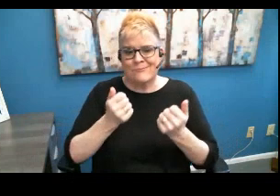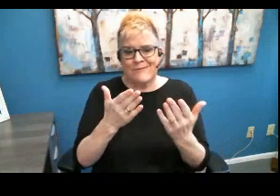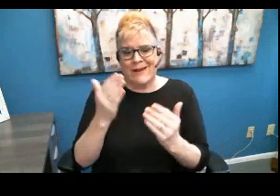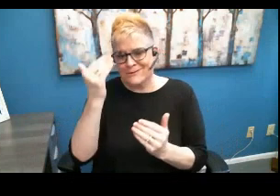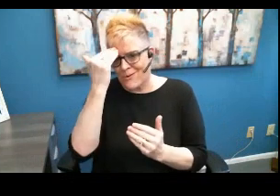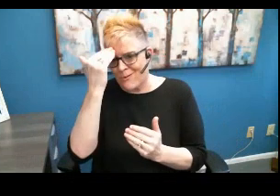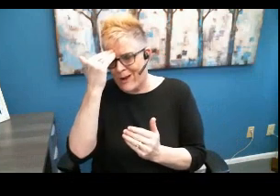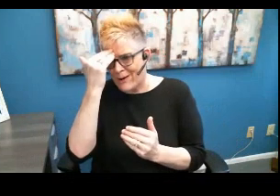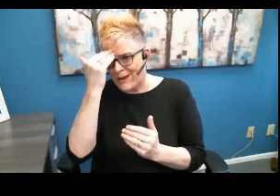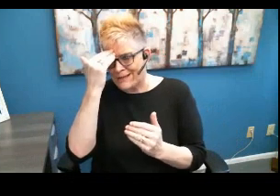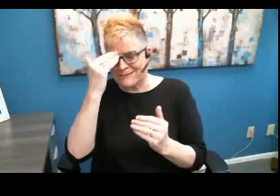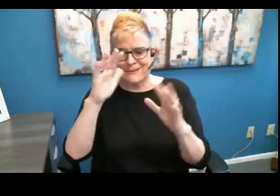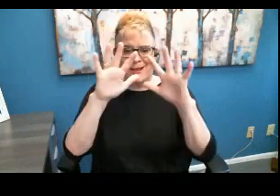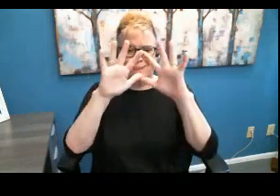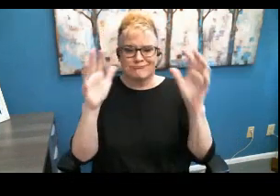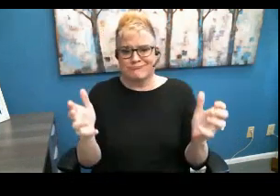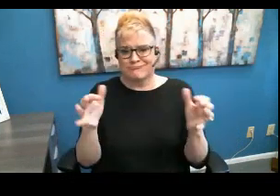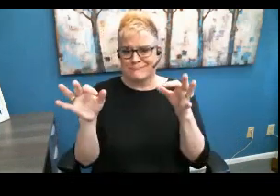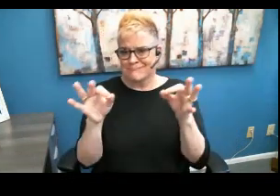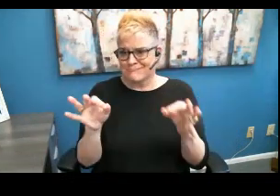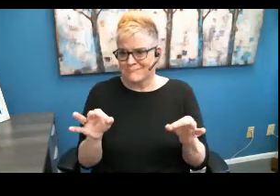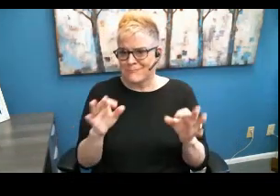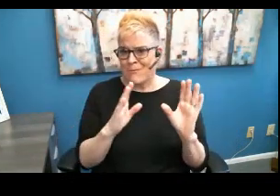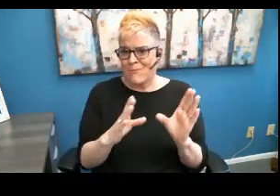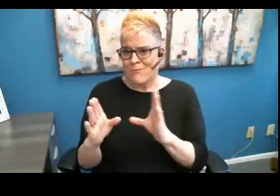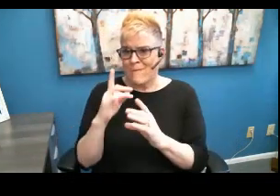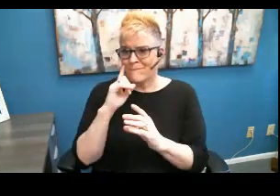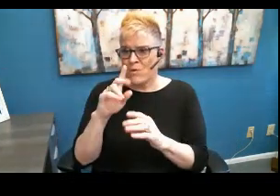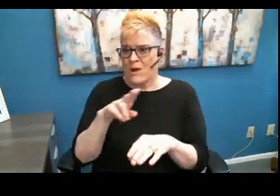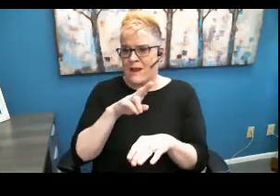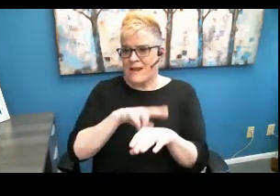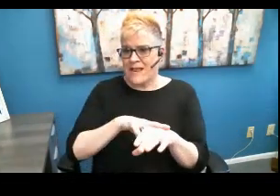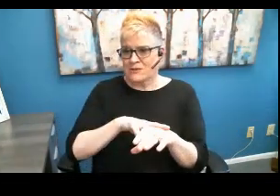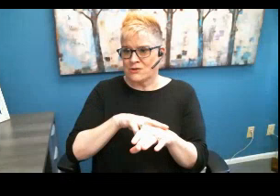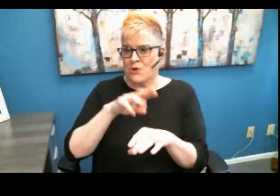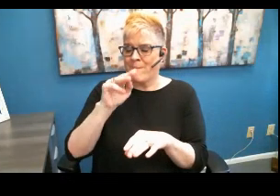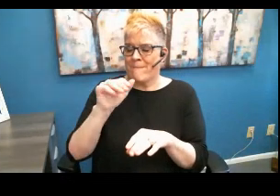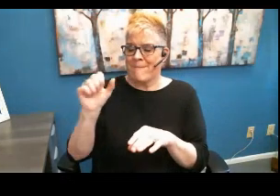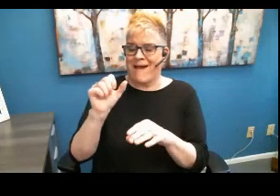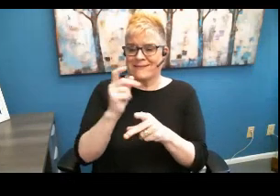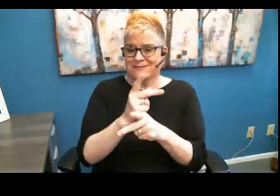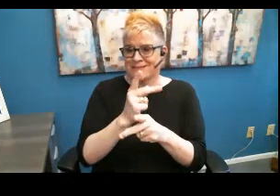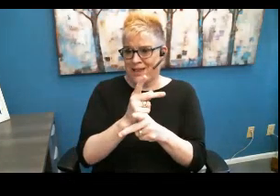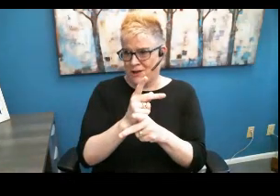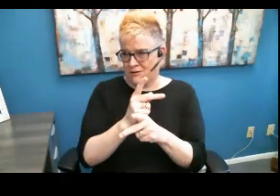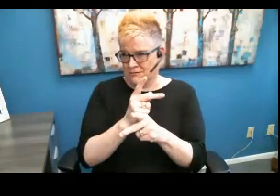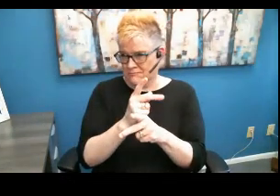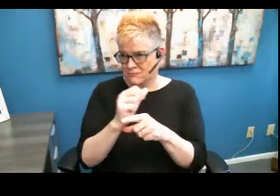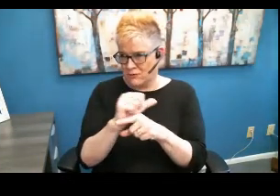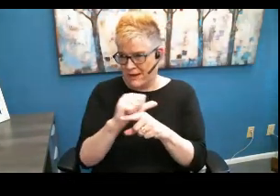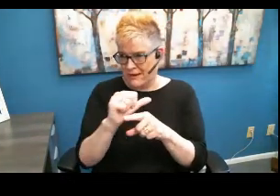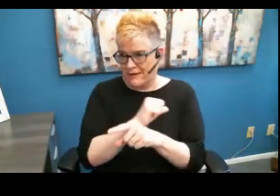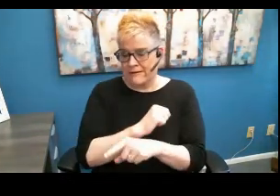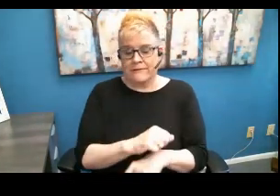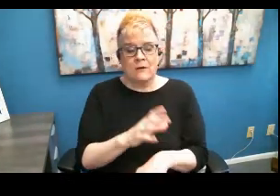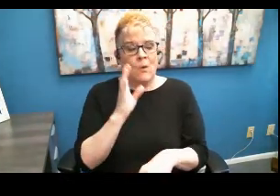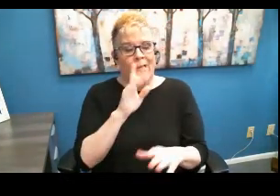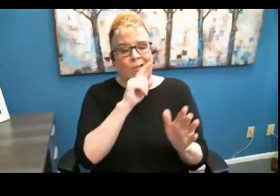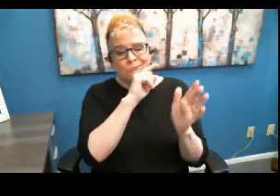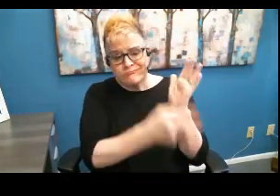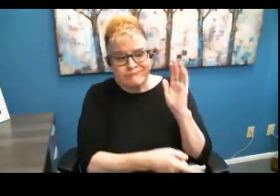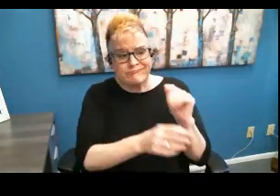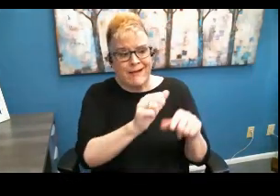level overview in preparation for the upcoming National Mass Care exercise. So I can talk a little bit more about the exercise once we're all done